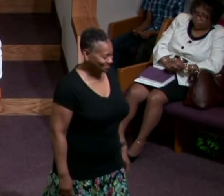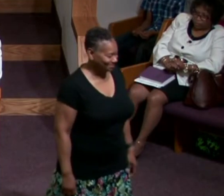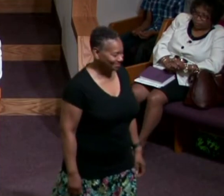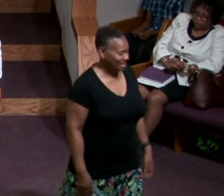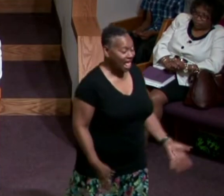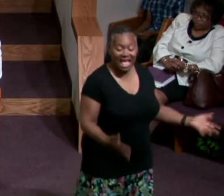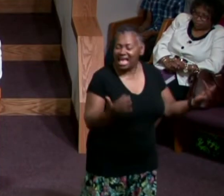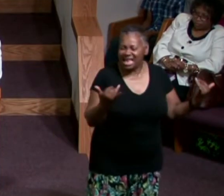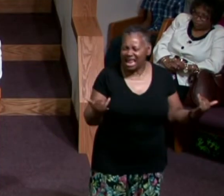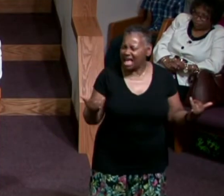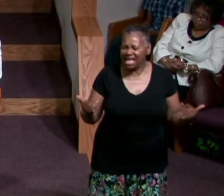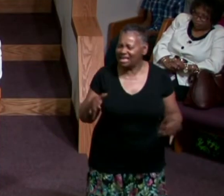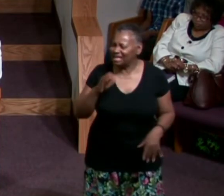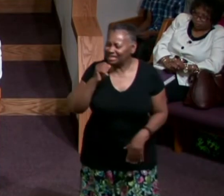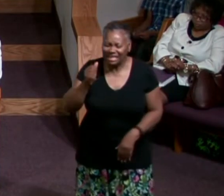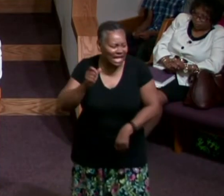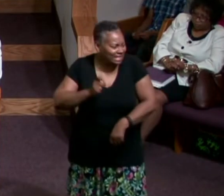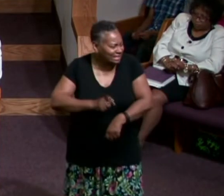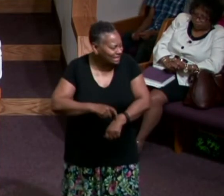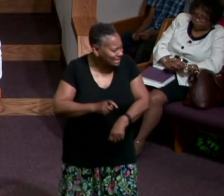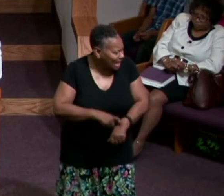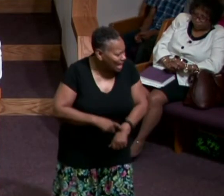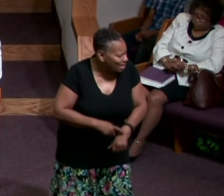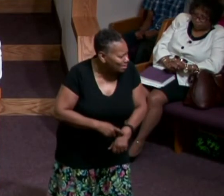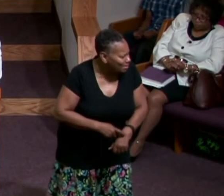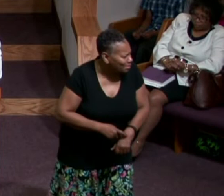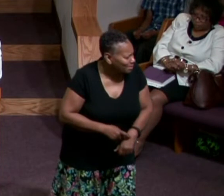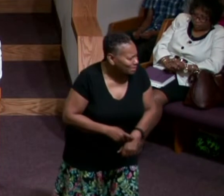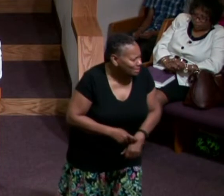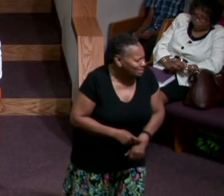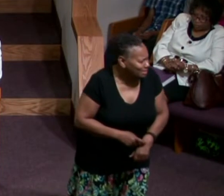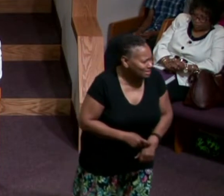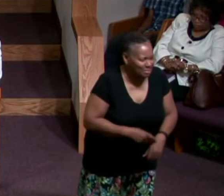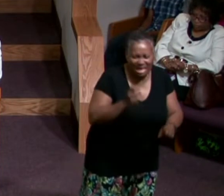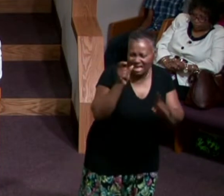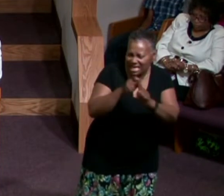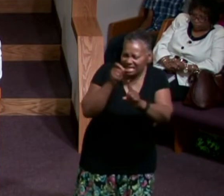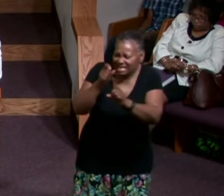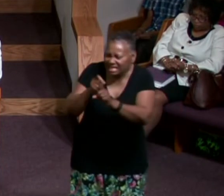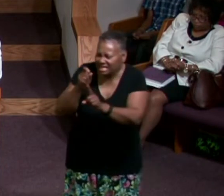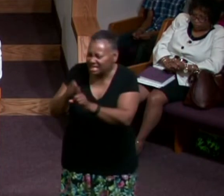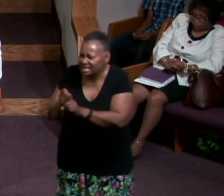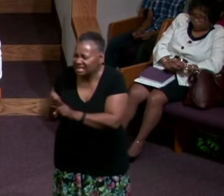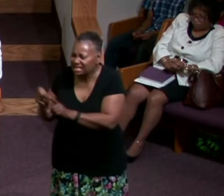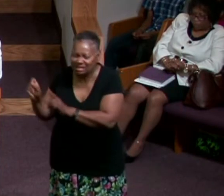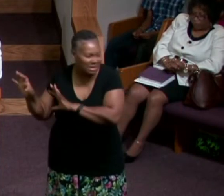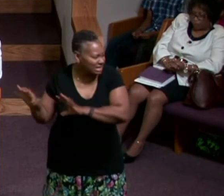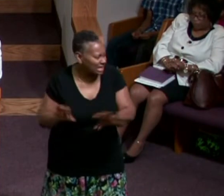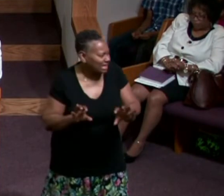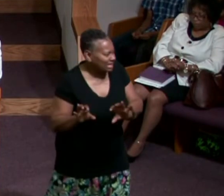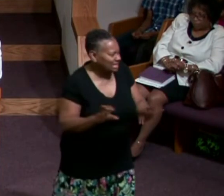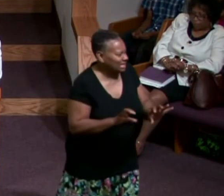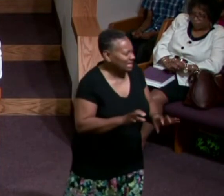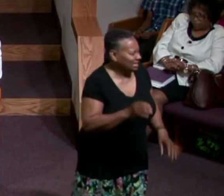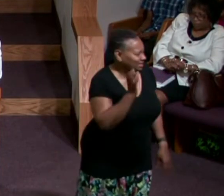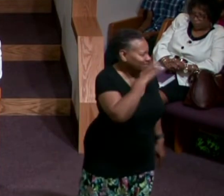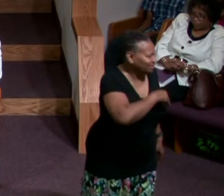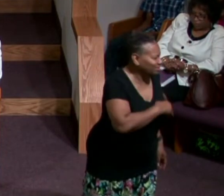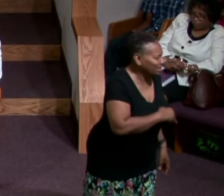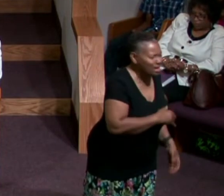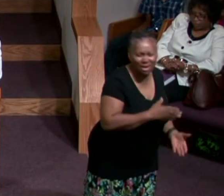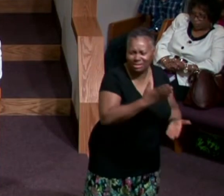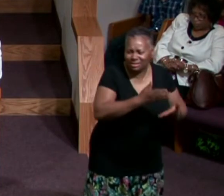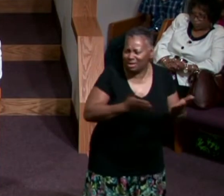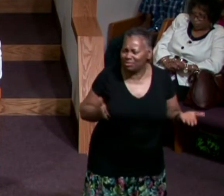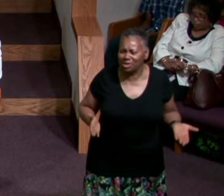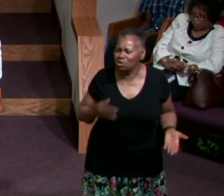Now is not the time to be picky-ticky-tall. Now is not the time to act all funny, because there are some things that